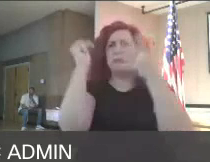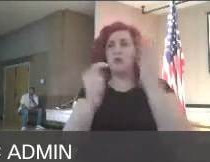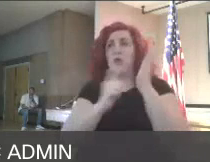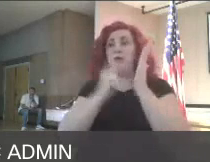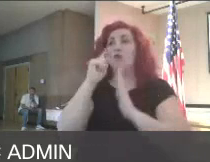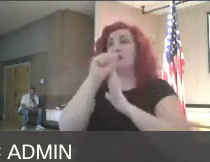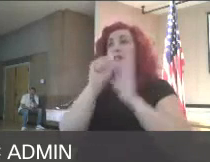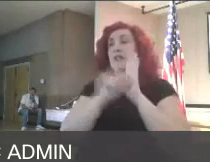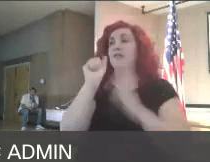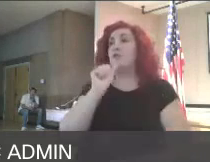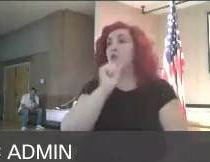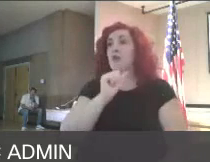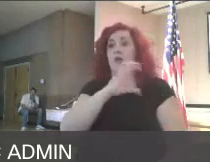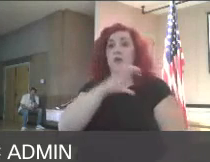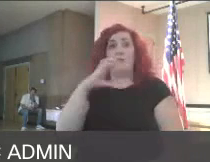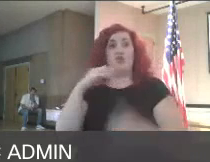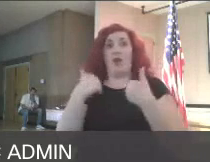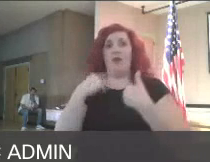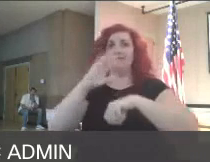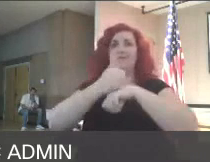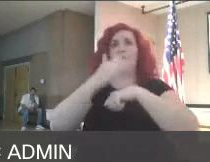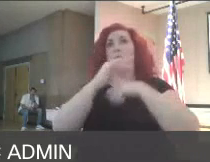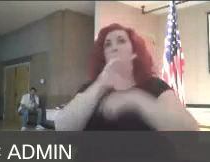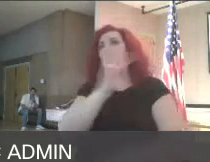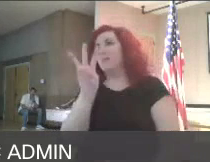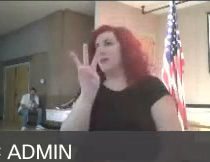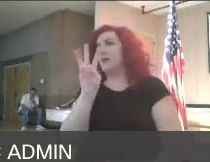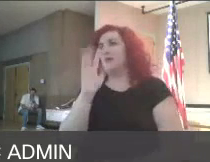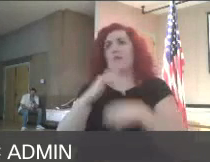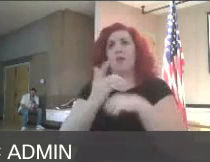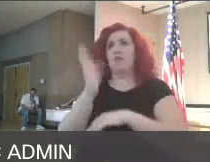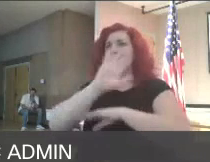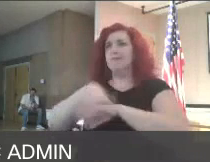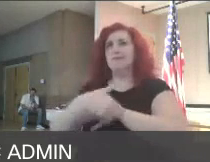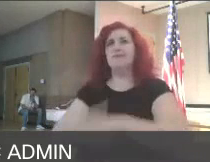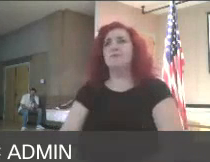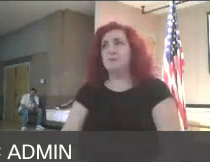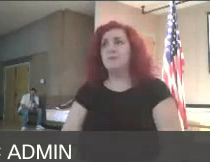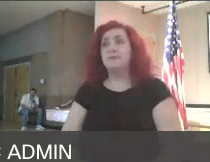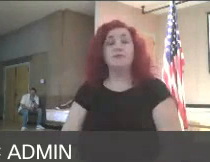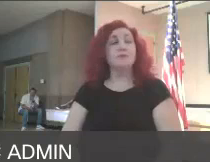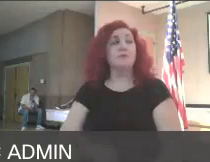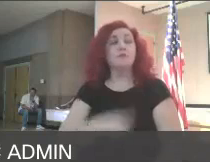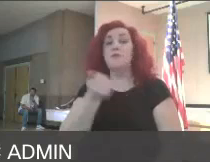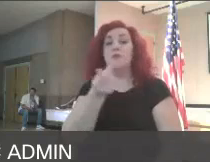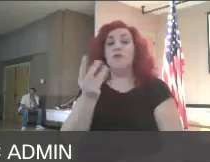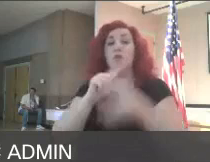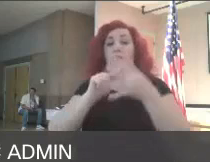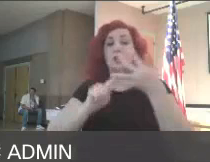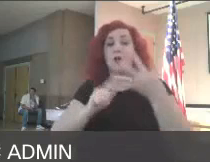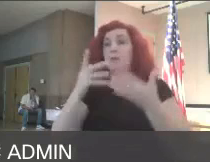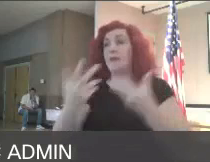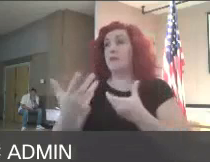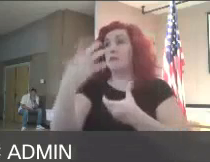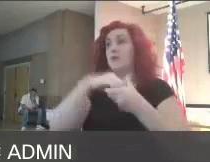Arizona. It's out there on the commission's website, and it is available to you 24/7. The other couple things that we have